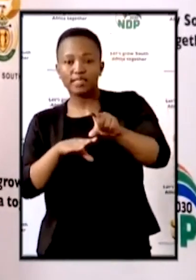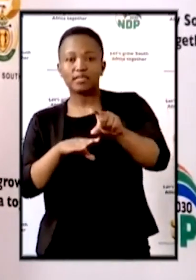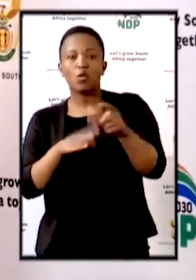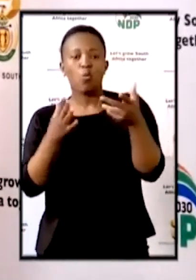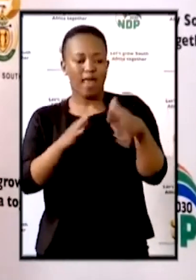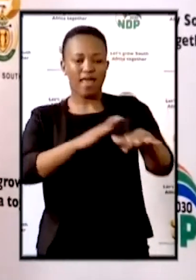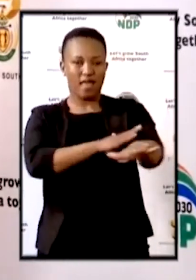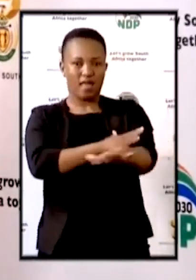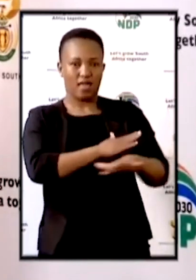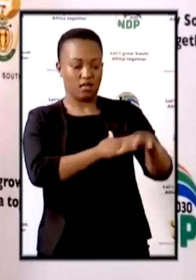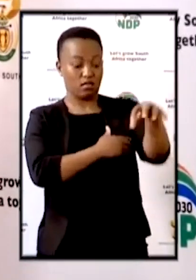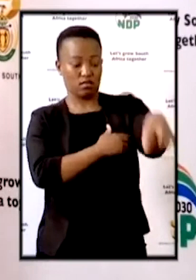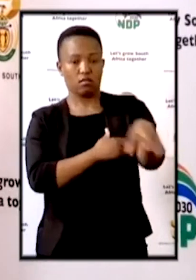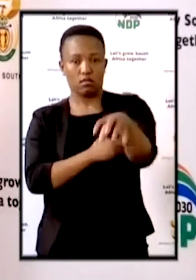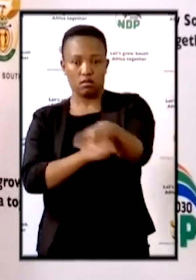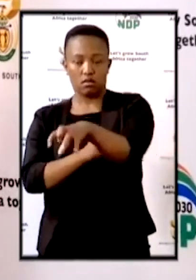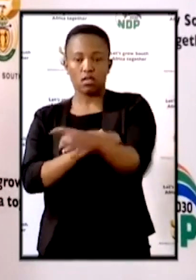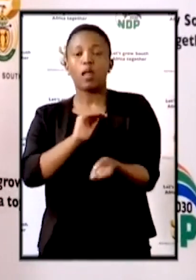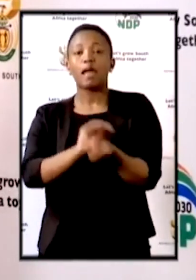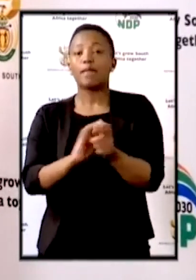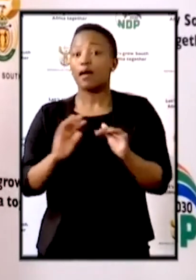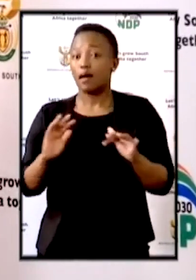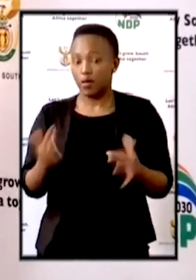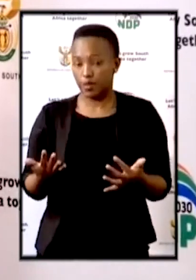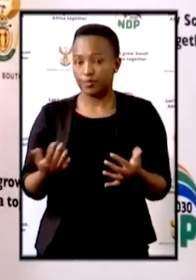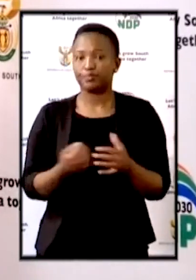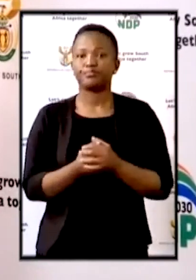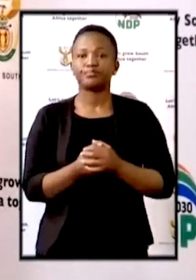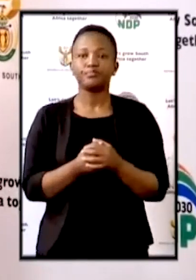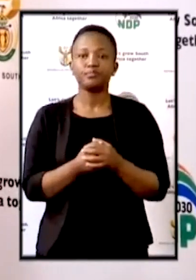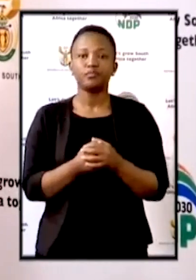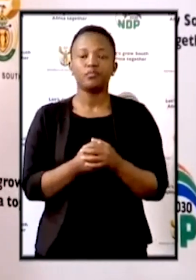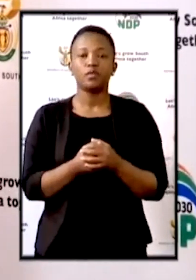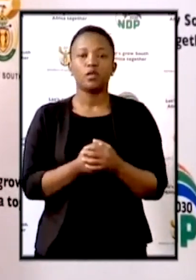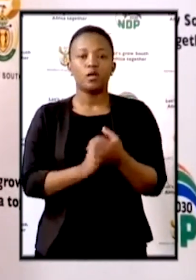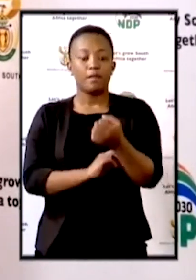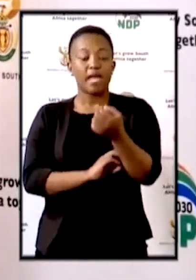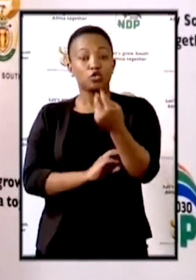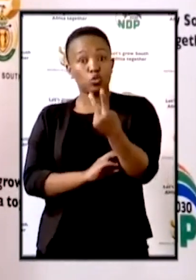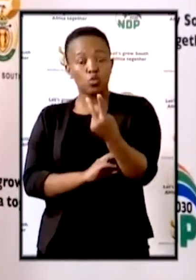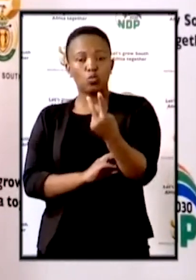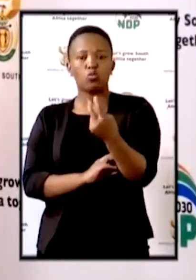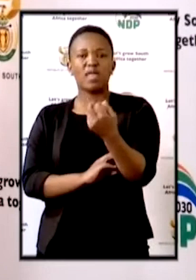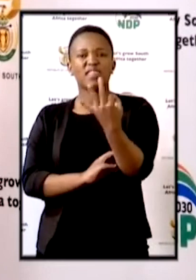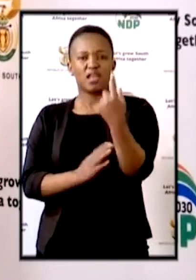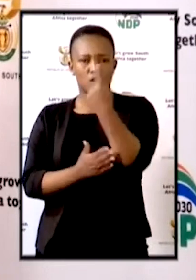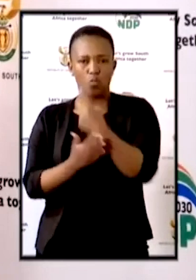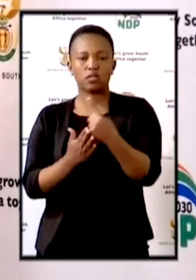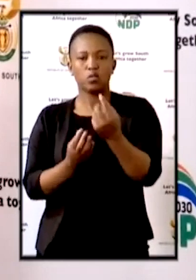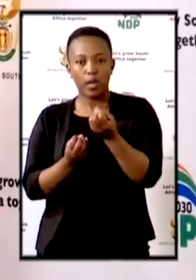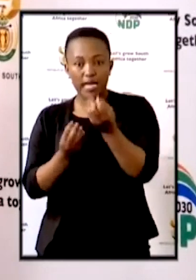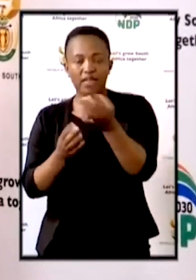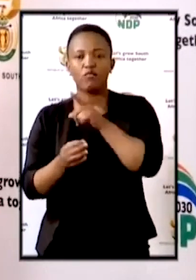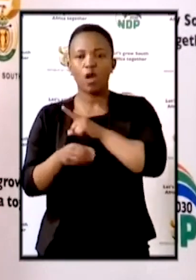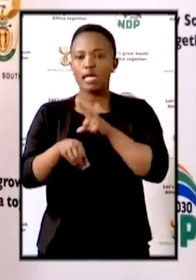district will take place according to the following criteria. Once again, a 2 to 3 week period will be given to